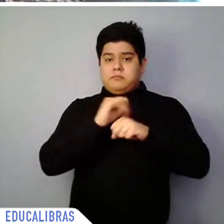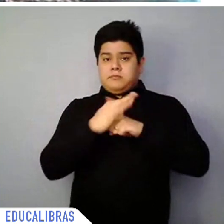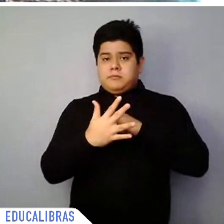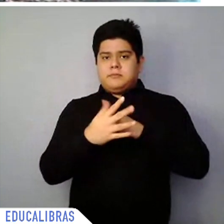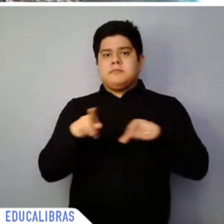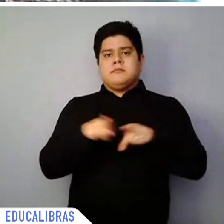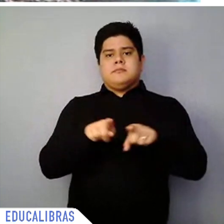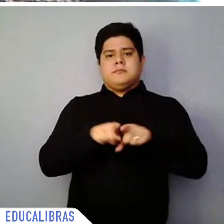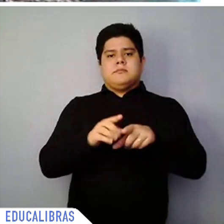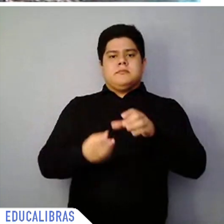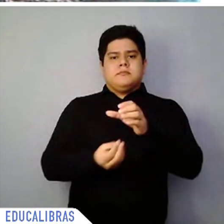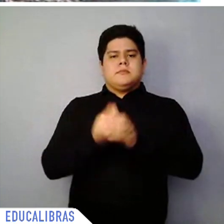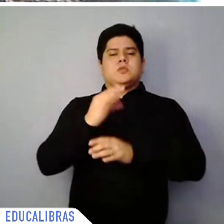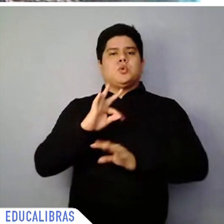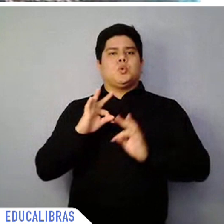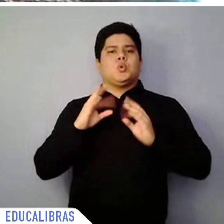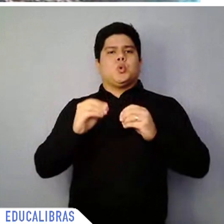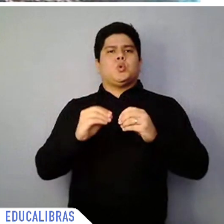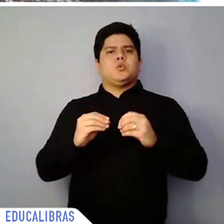an independent initiative.